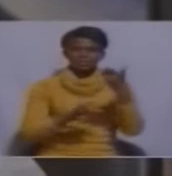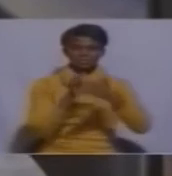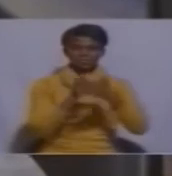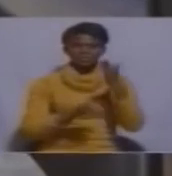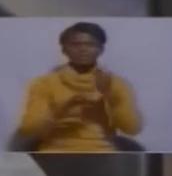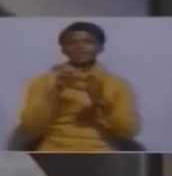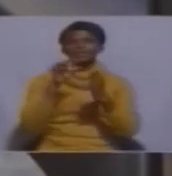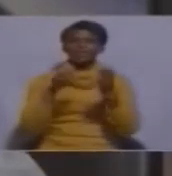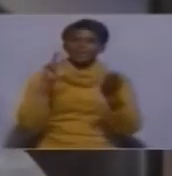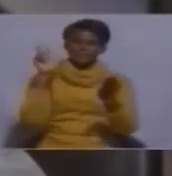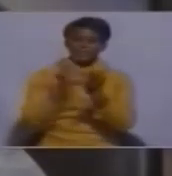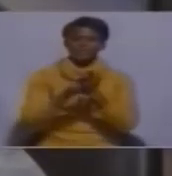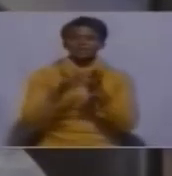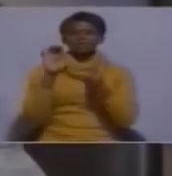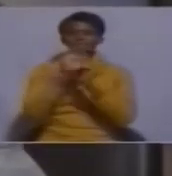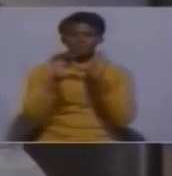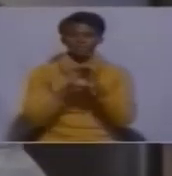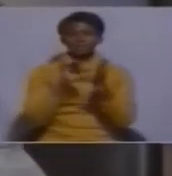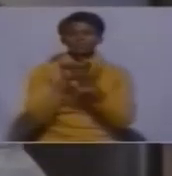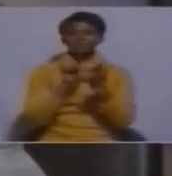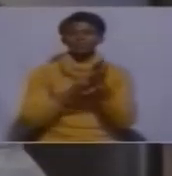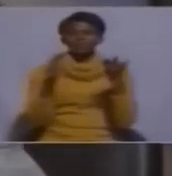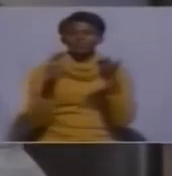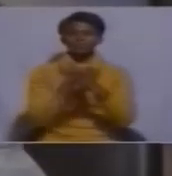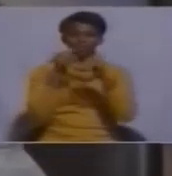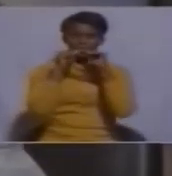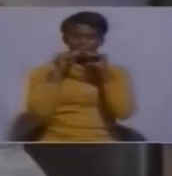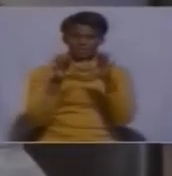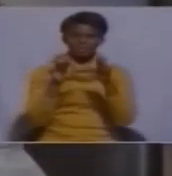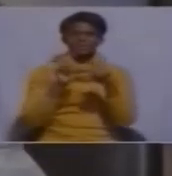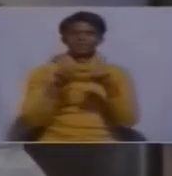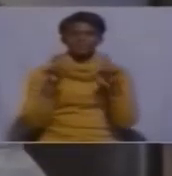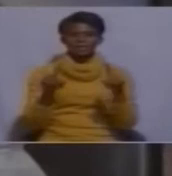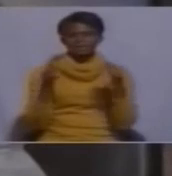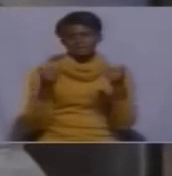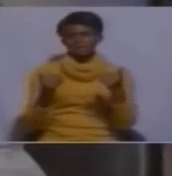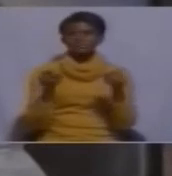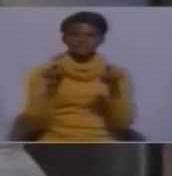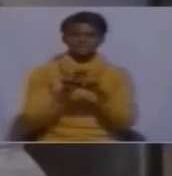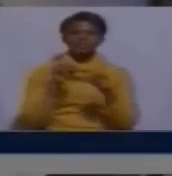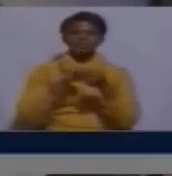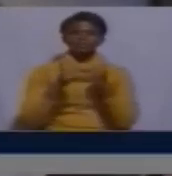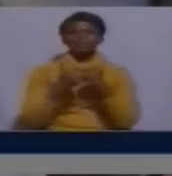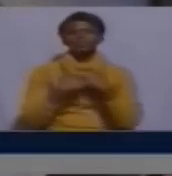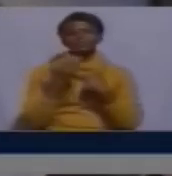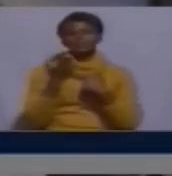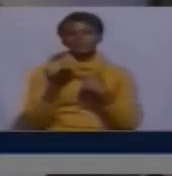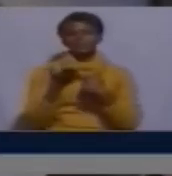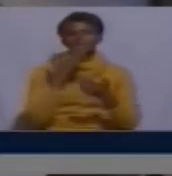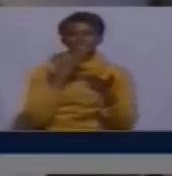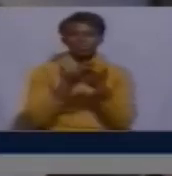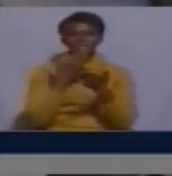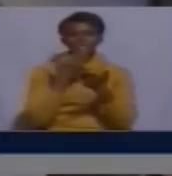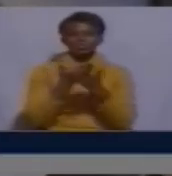Constitution, implying that the new law is not only a blessing, but may be an inconvenience to others. With a good number of